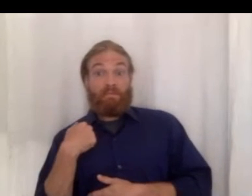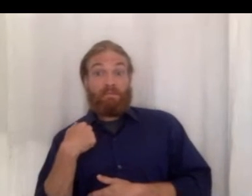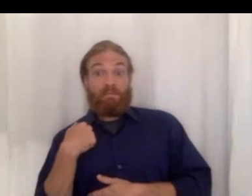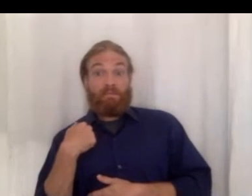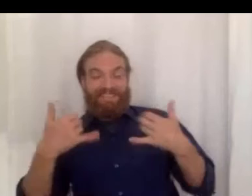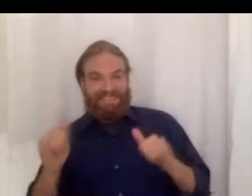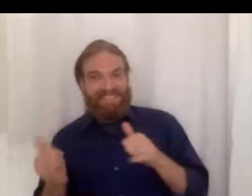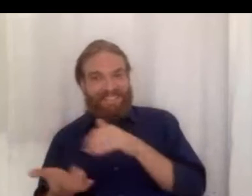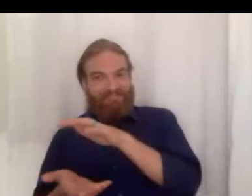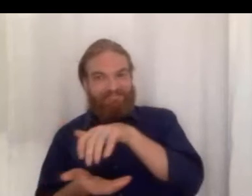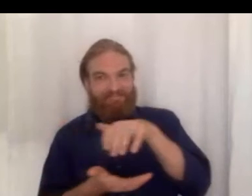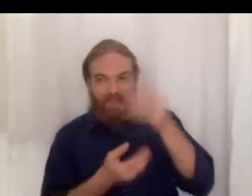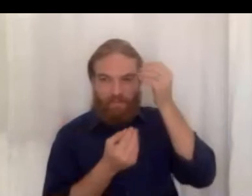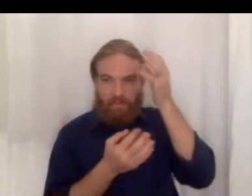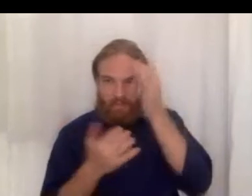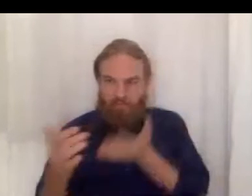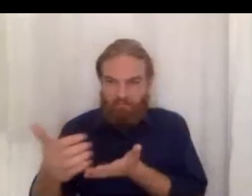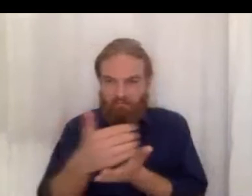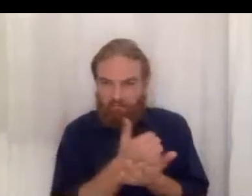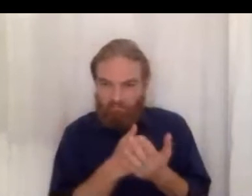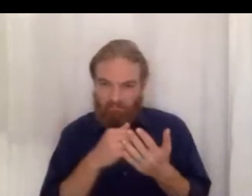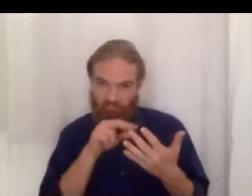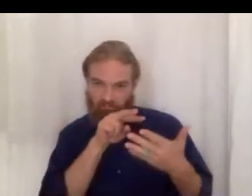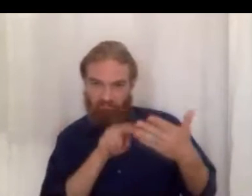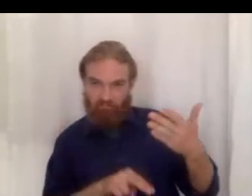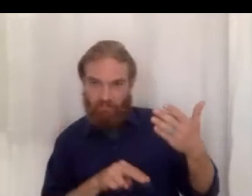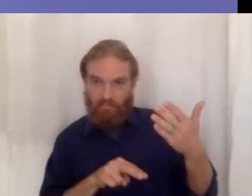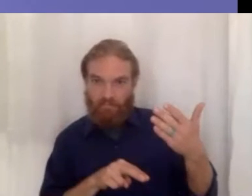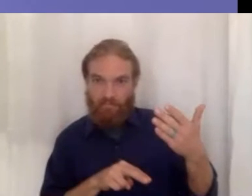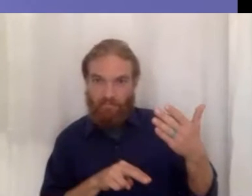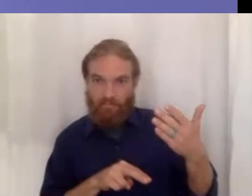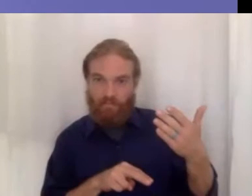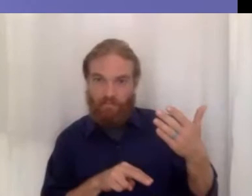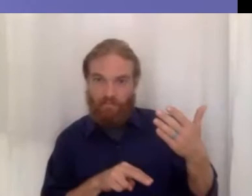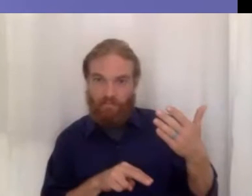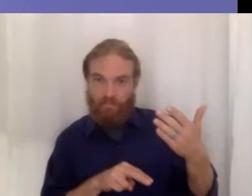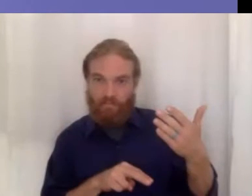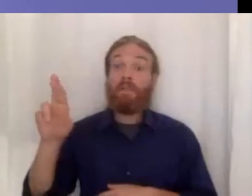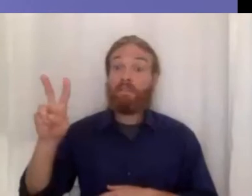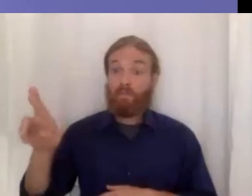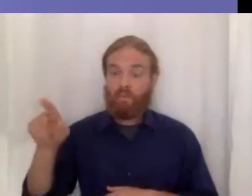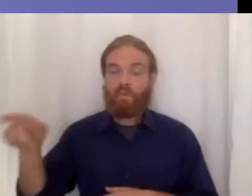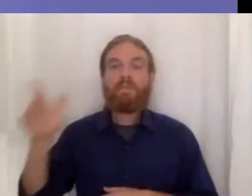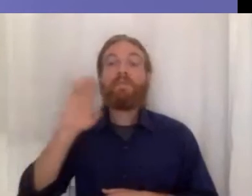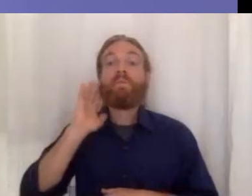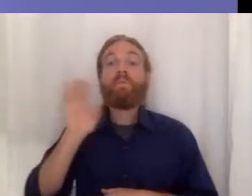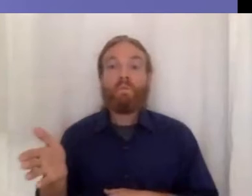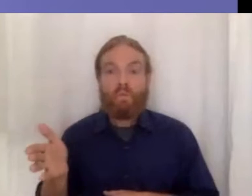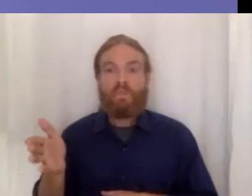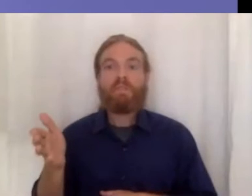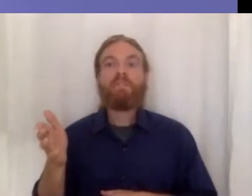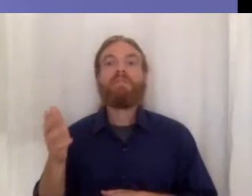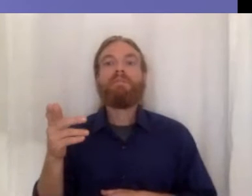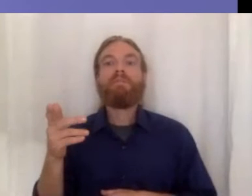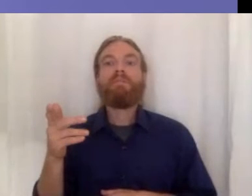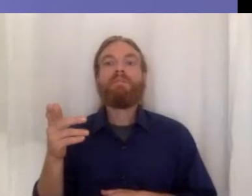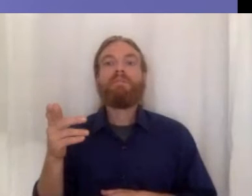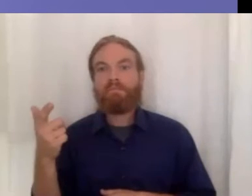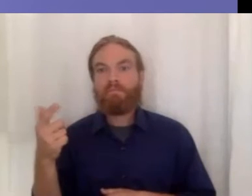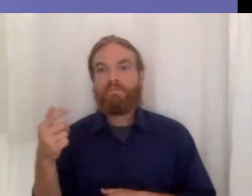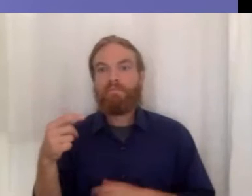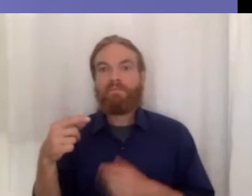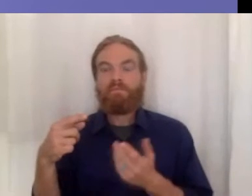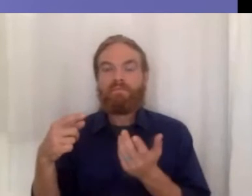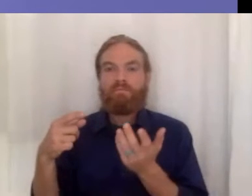VU, who will enroll patients in clinical trial with future innovative treatment. And there are inclusion